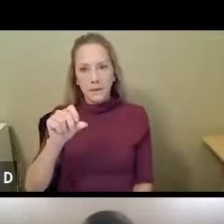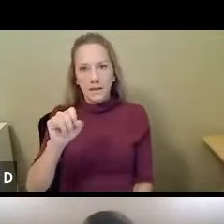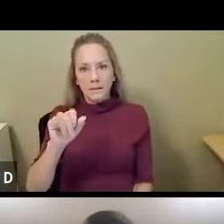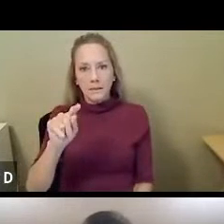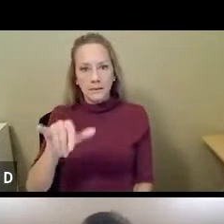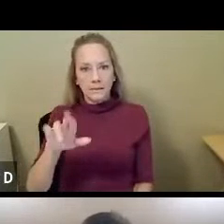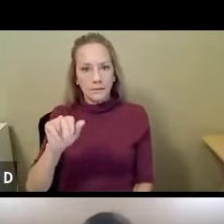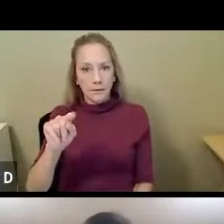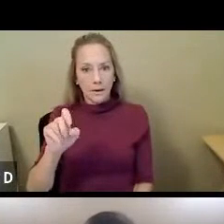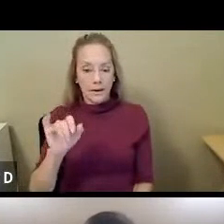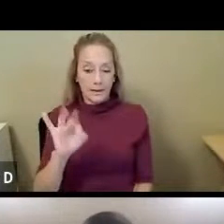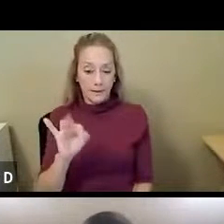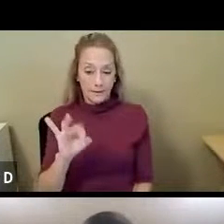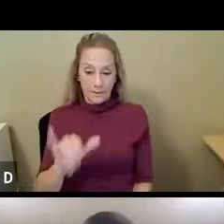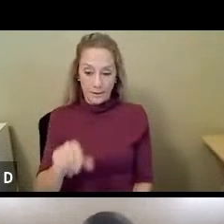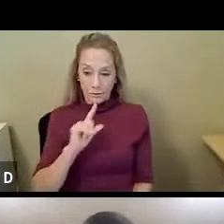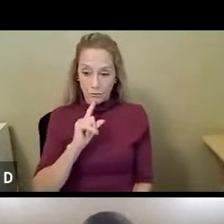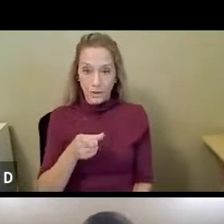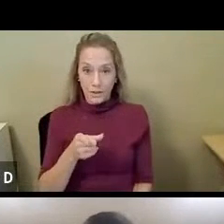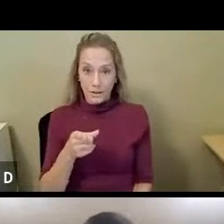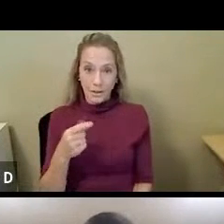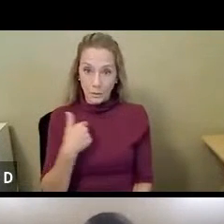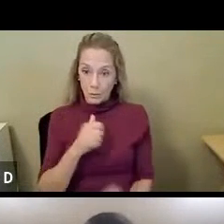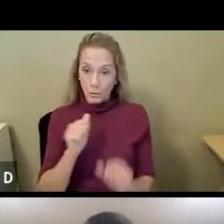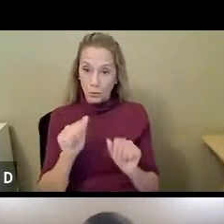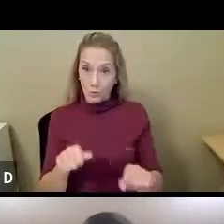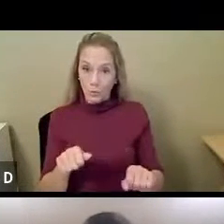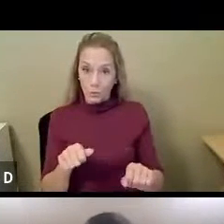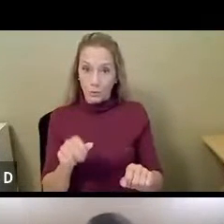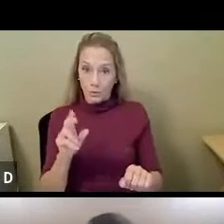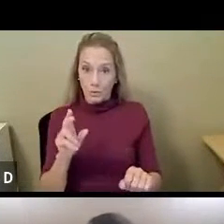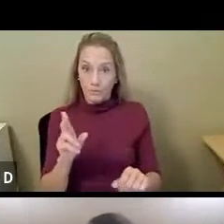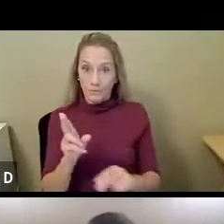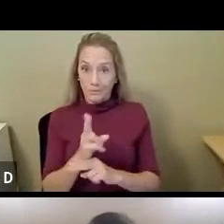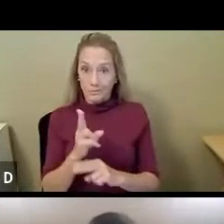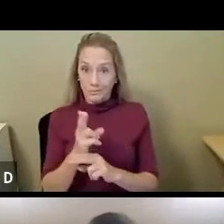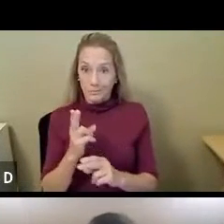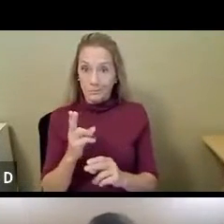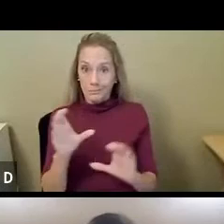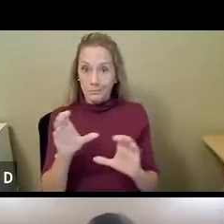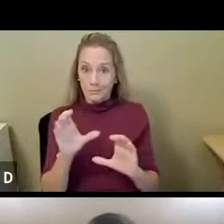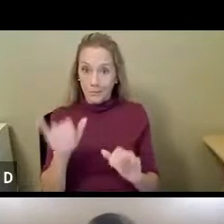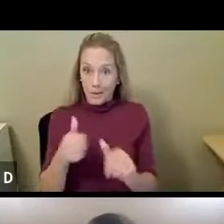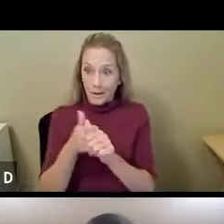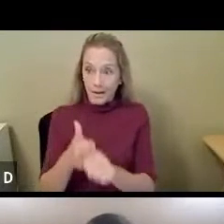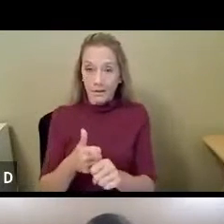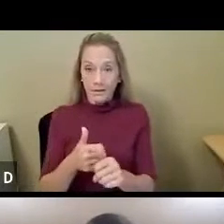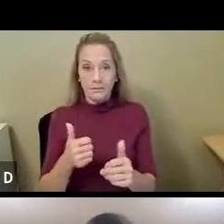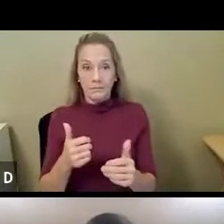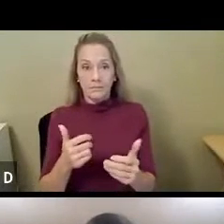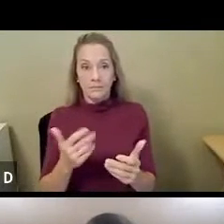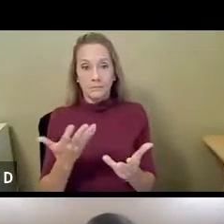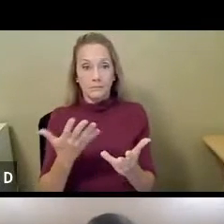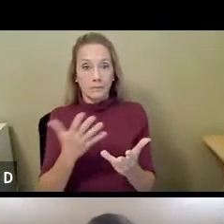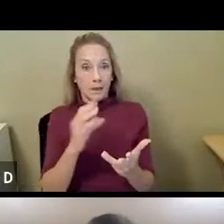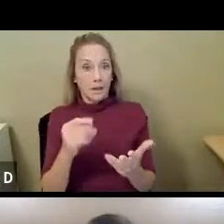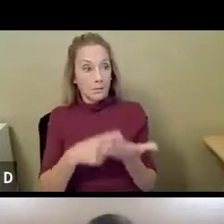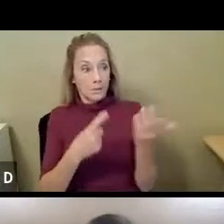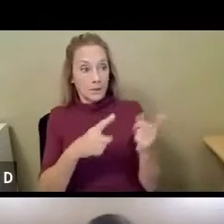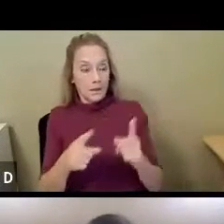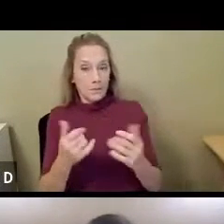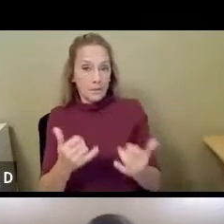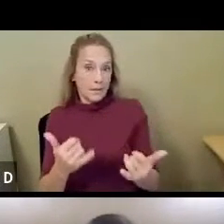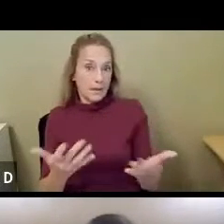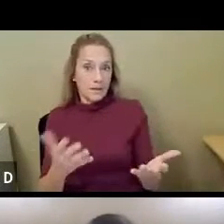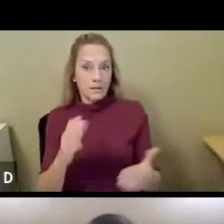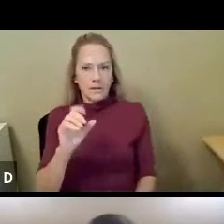is that even realistic for us to achieve? Just looking at what's happening right now. I think, was it maybe Dr. Shemaya